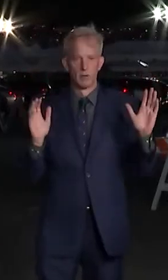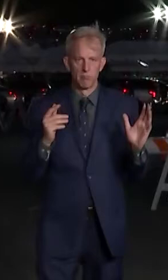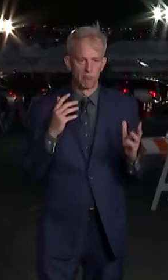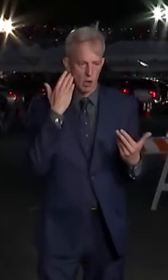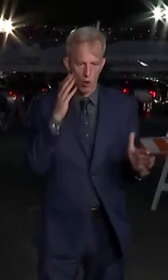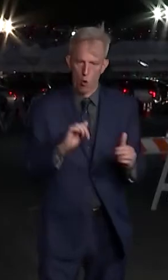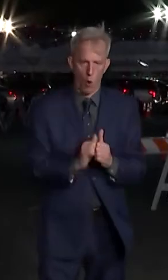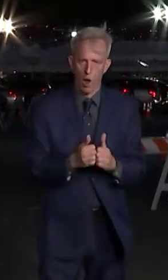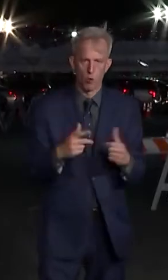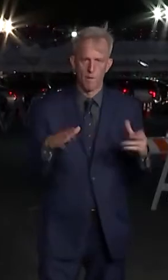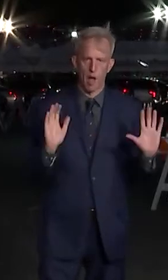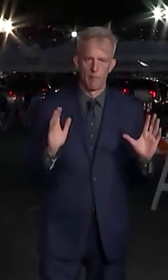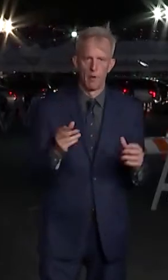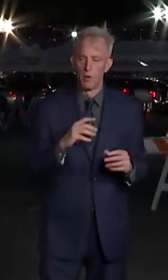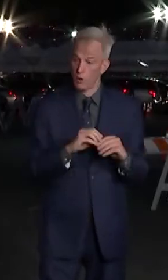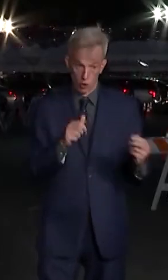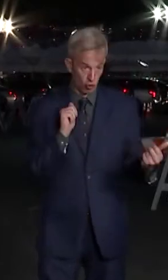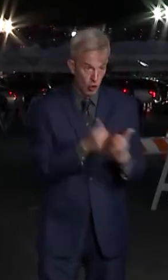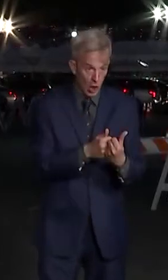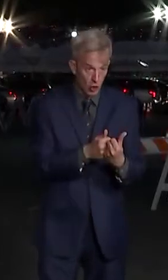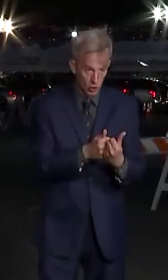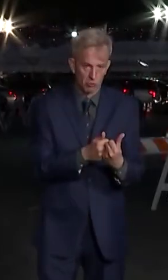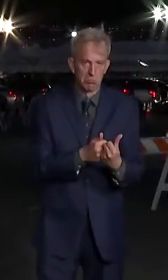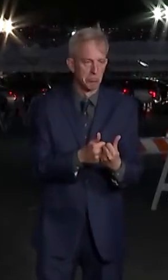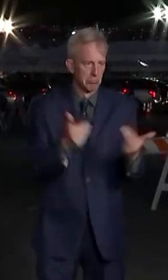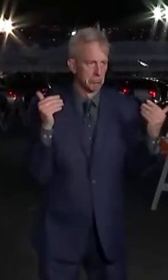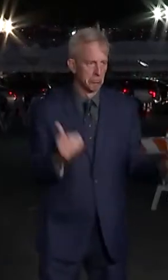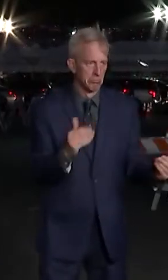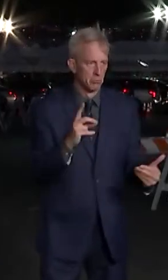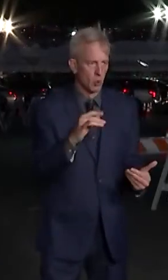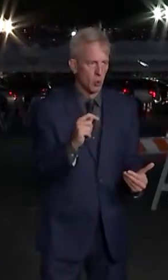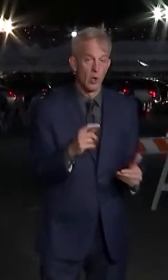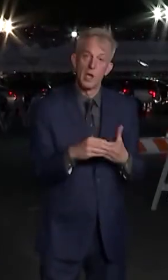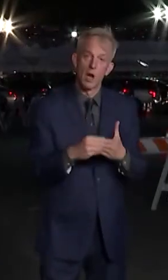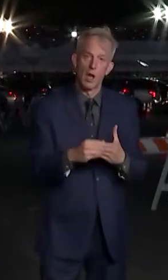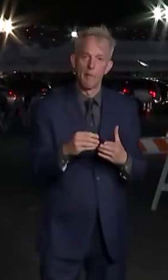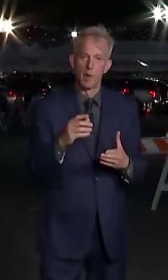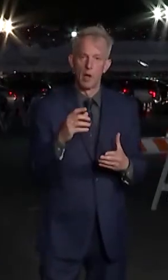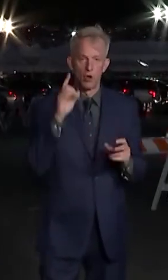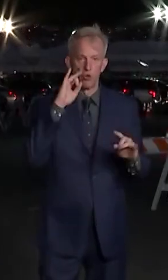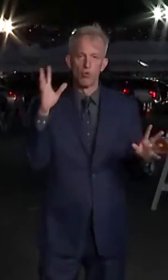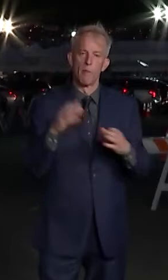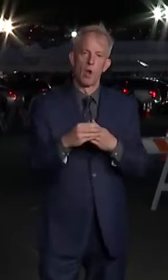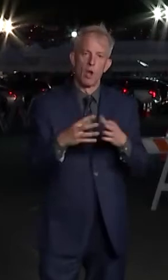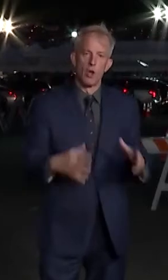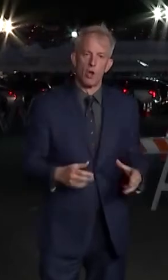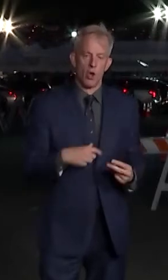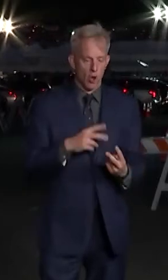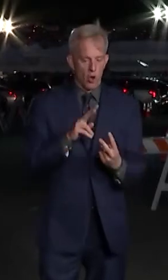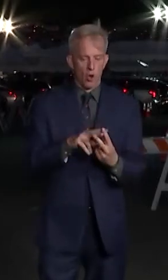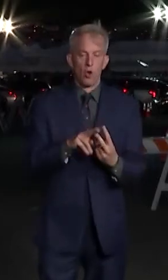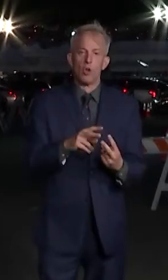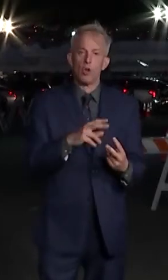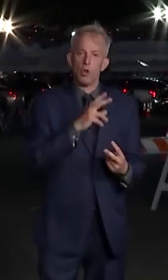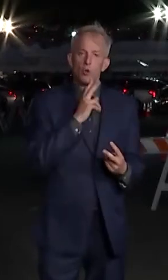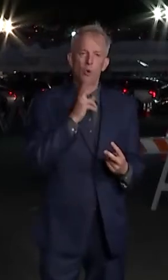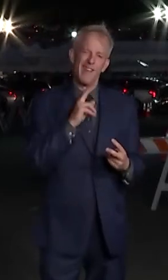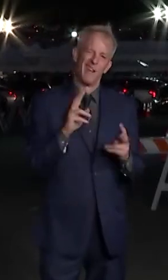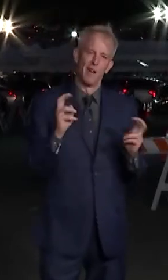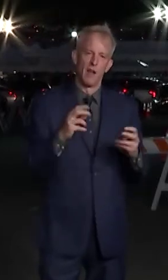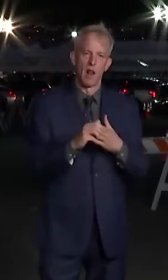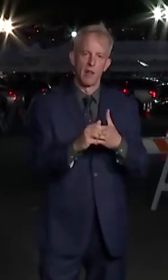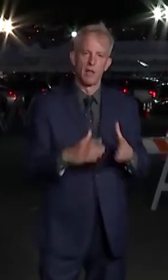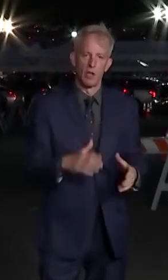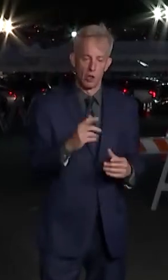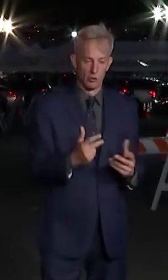challenge that they won't tackle, and they're led by an incredible leader. So these twin leaders of the Los Angeles Fire Department and CORE are some of